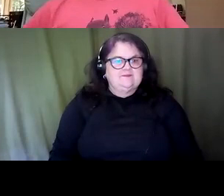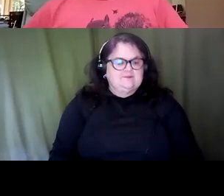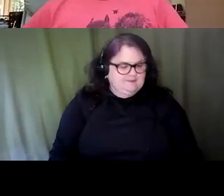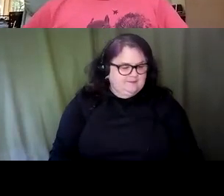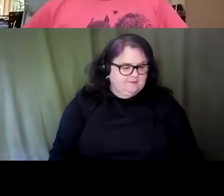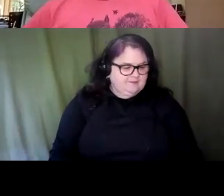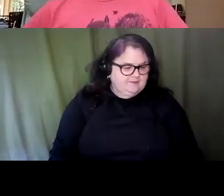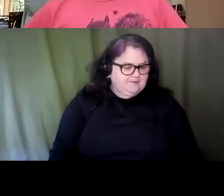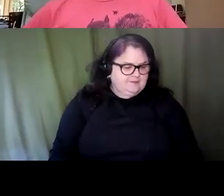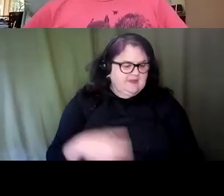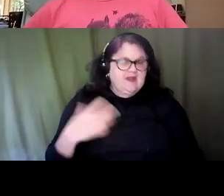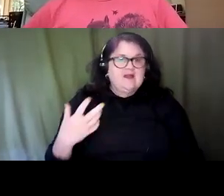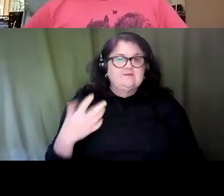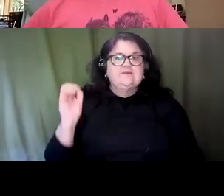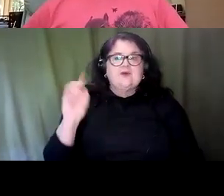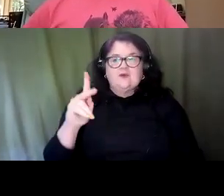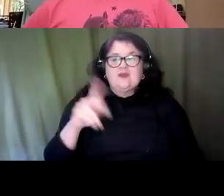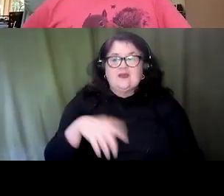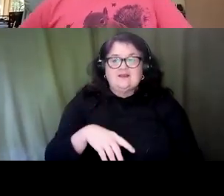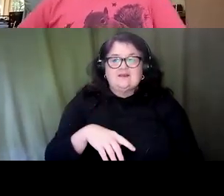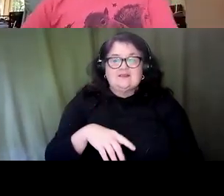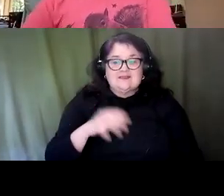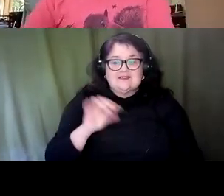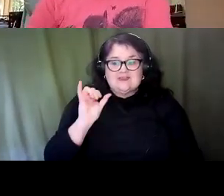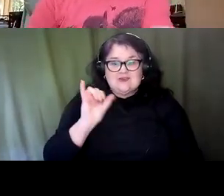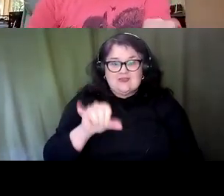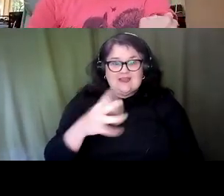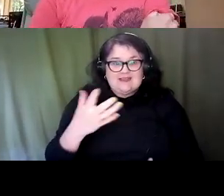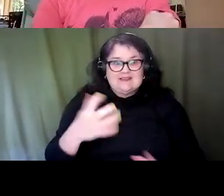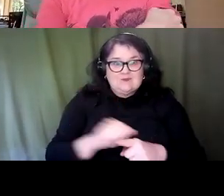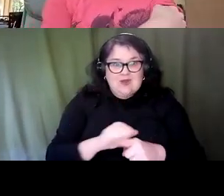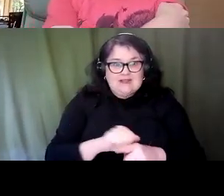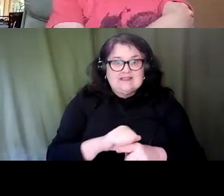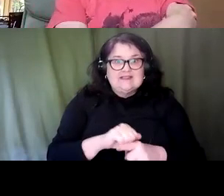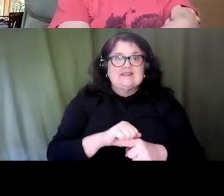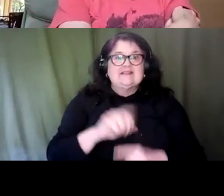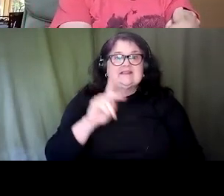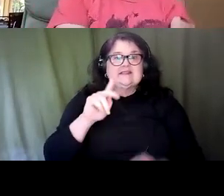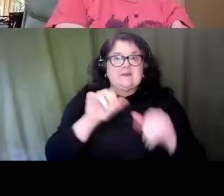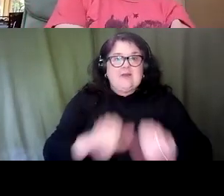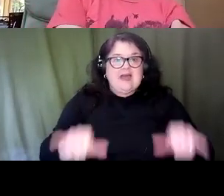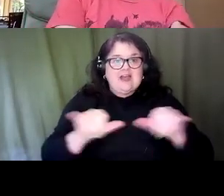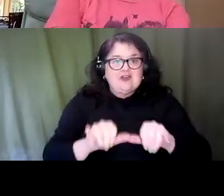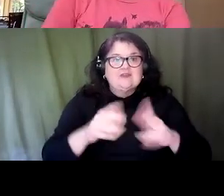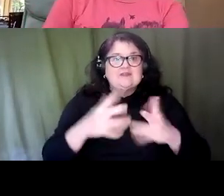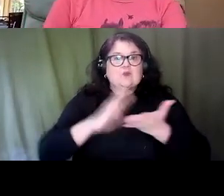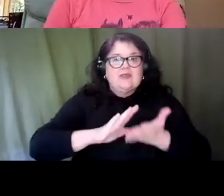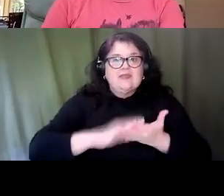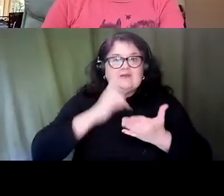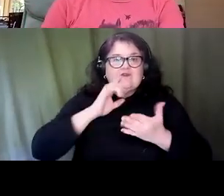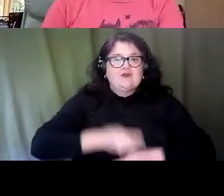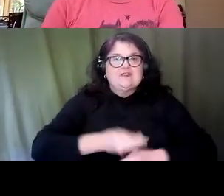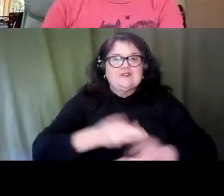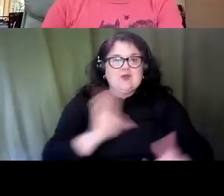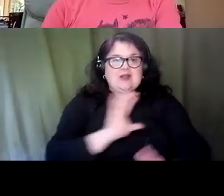So, okay, so that was practices, patterns, rhythms for spreading power. Let's just talk about